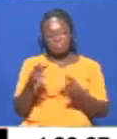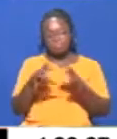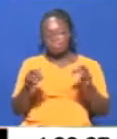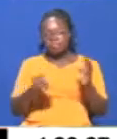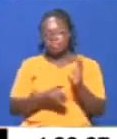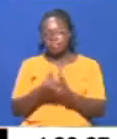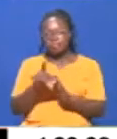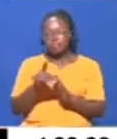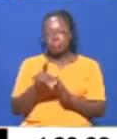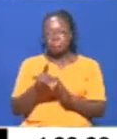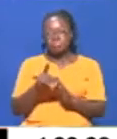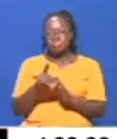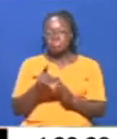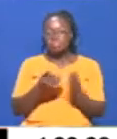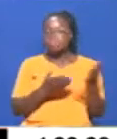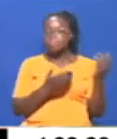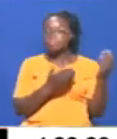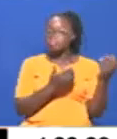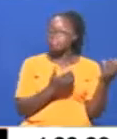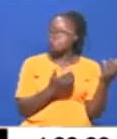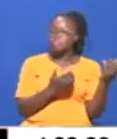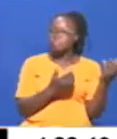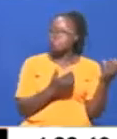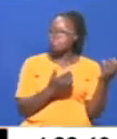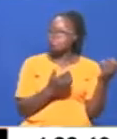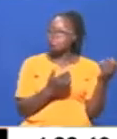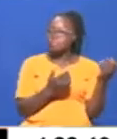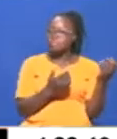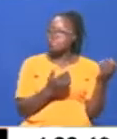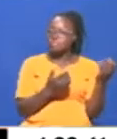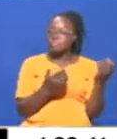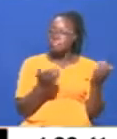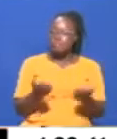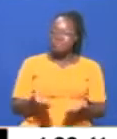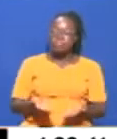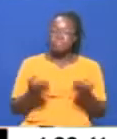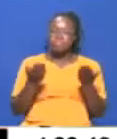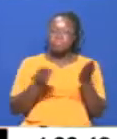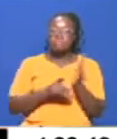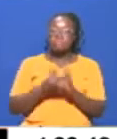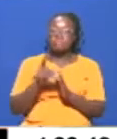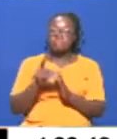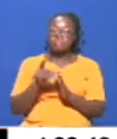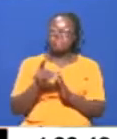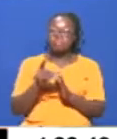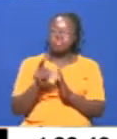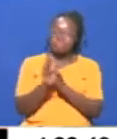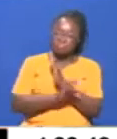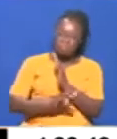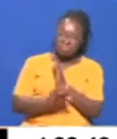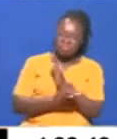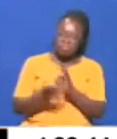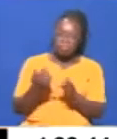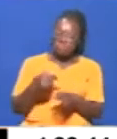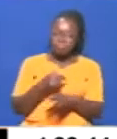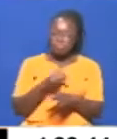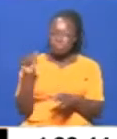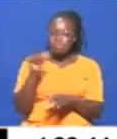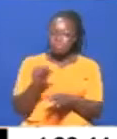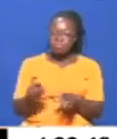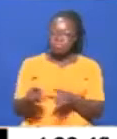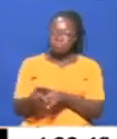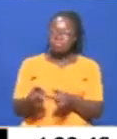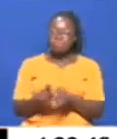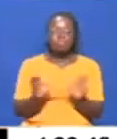which is expected to spur development in our country and in the region. We